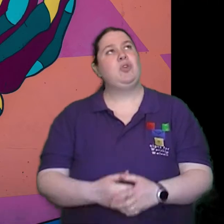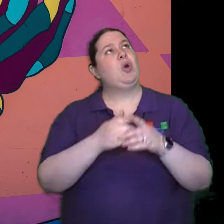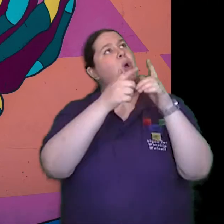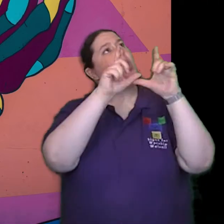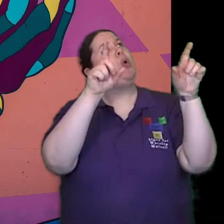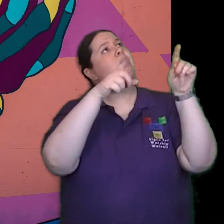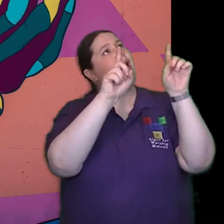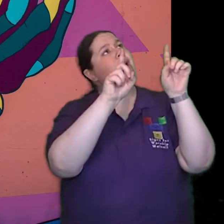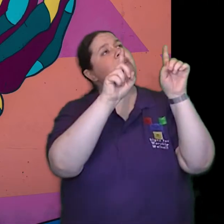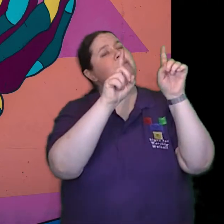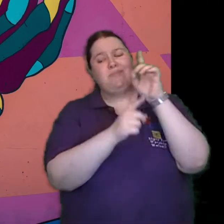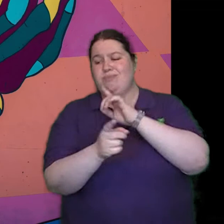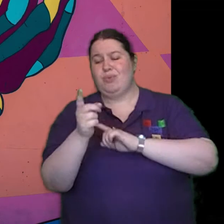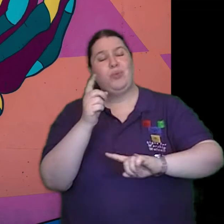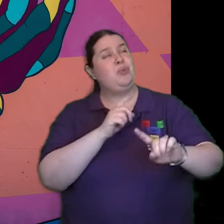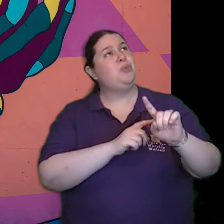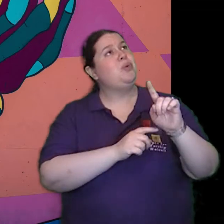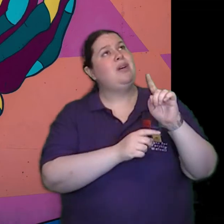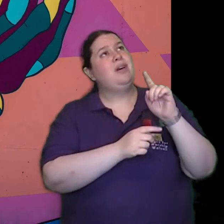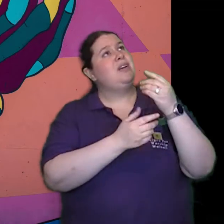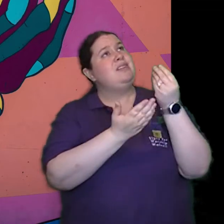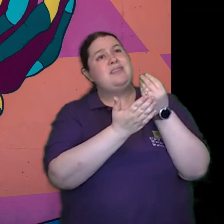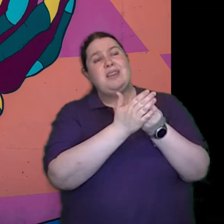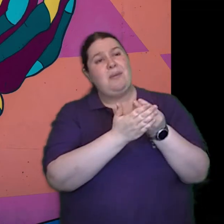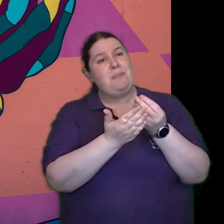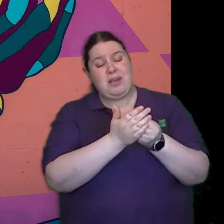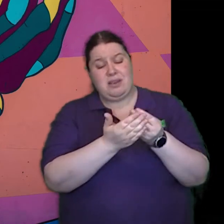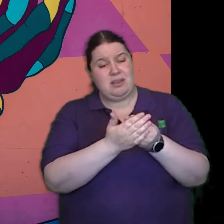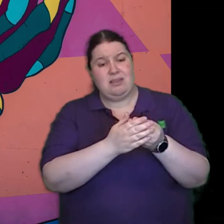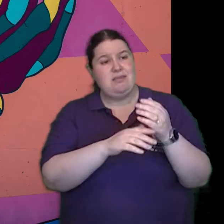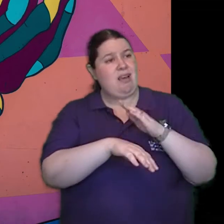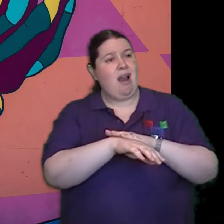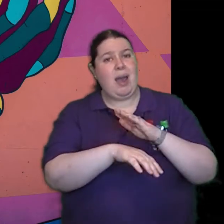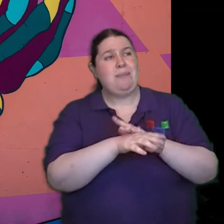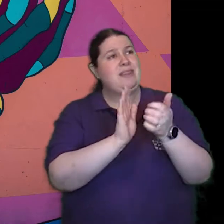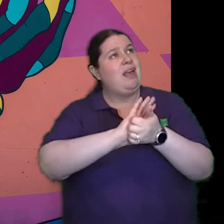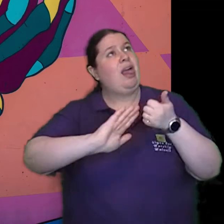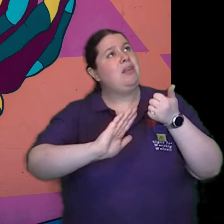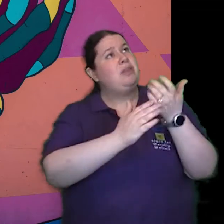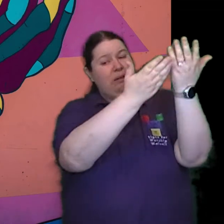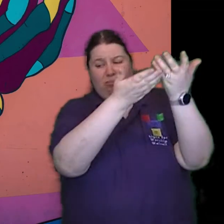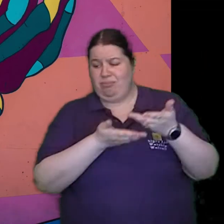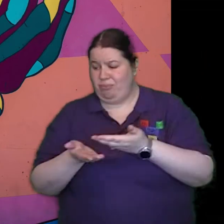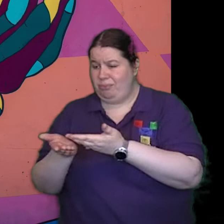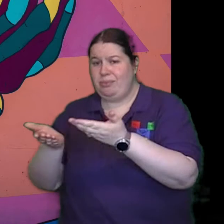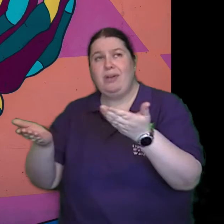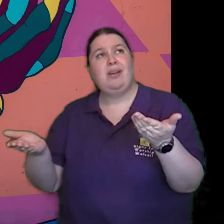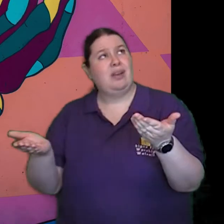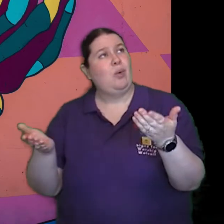Lord God, we thank you for the money, time, and skills that you have blessed us with.